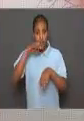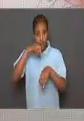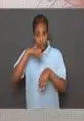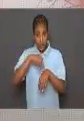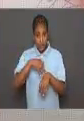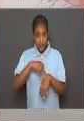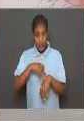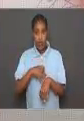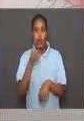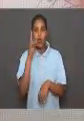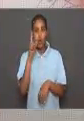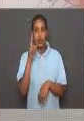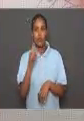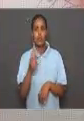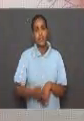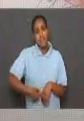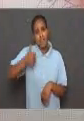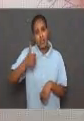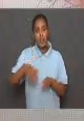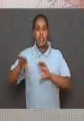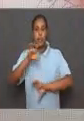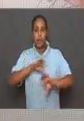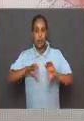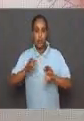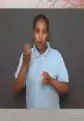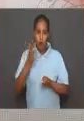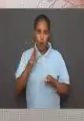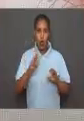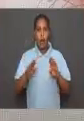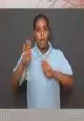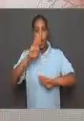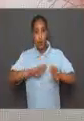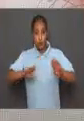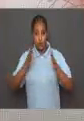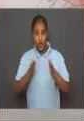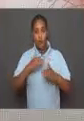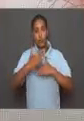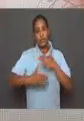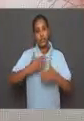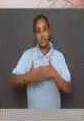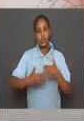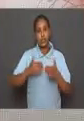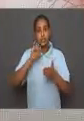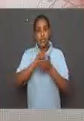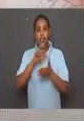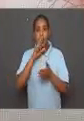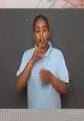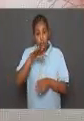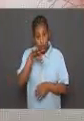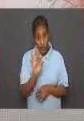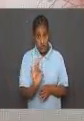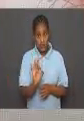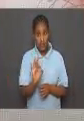Fixation is one of the vital chemical or biological processes that are